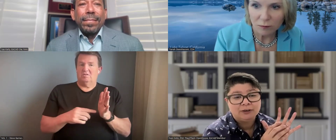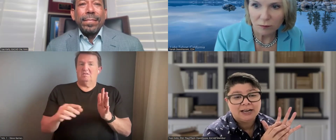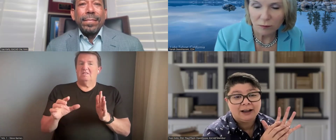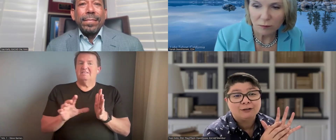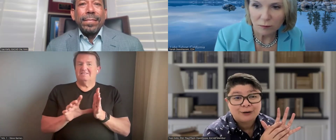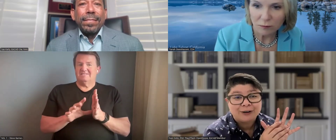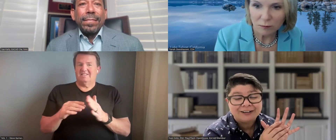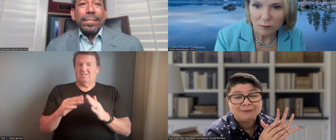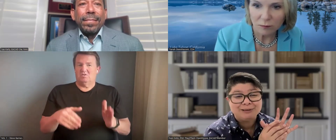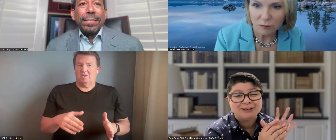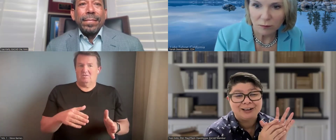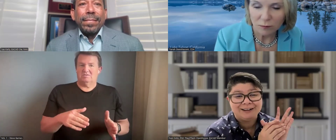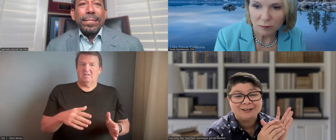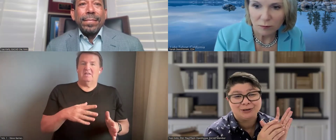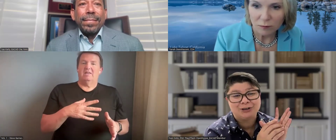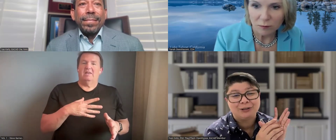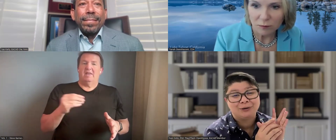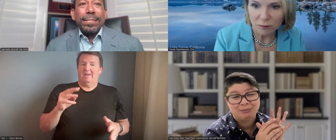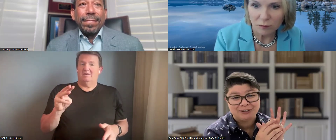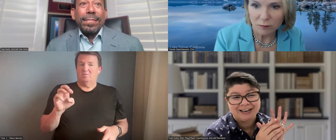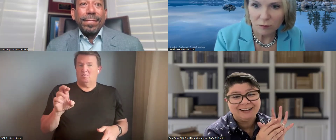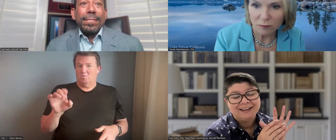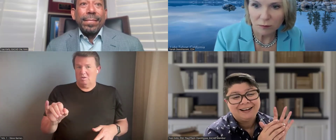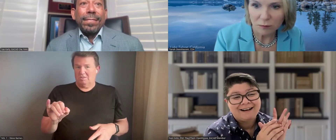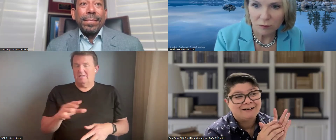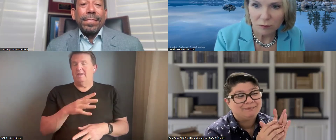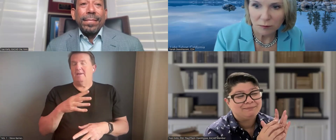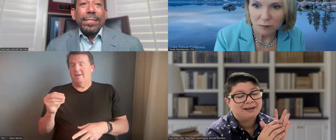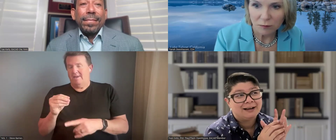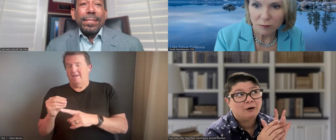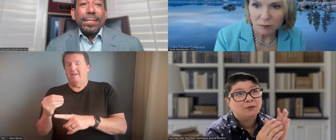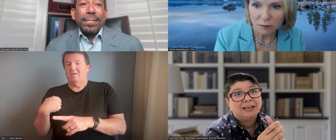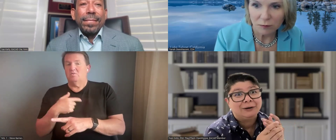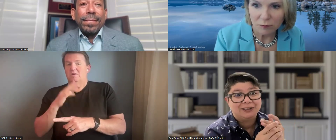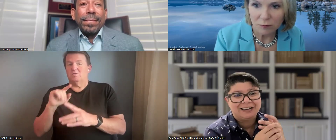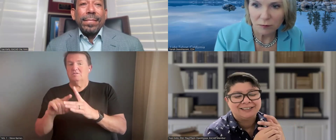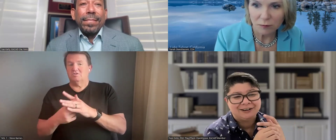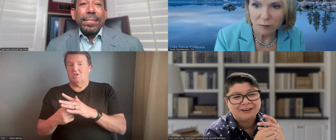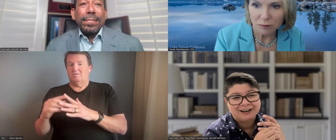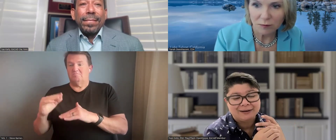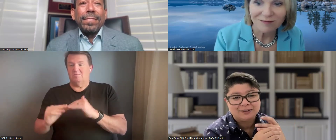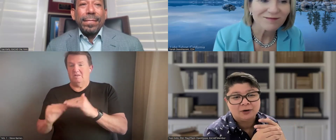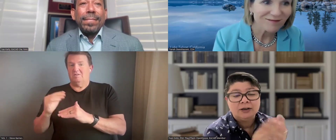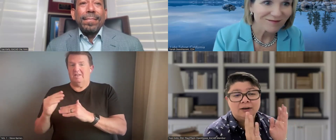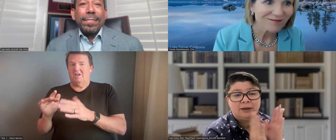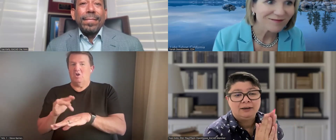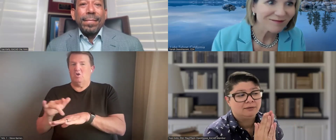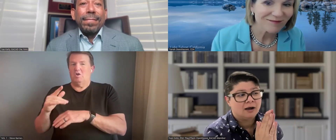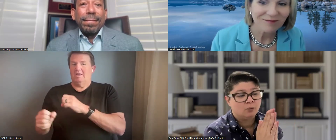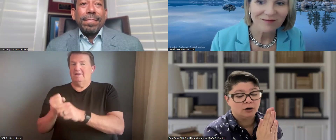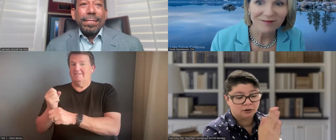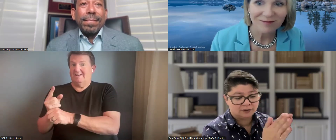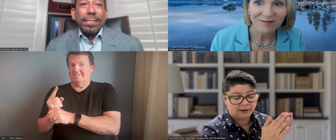be starting construction on a 3rd building, hopefully early next year. So